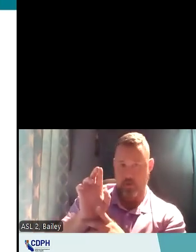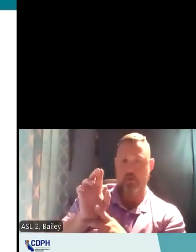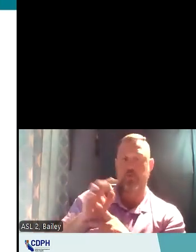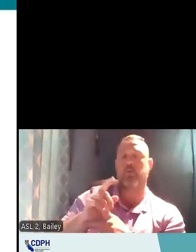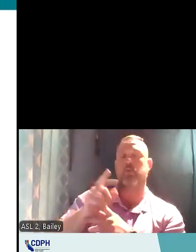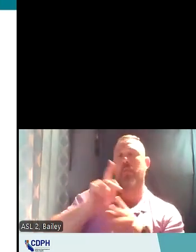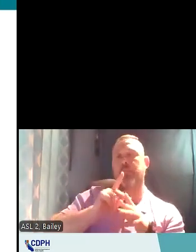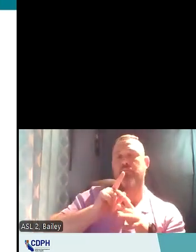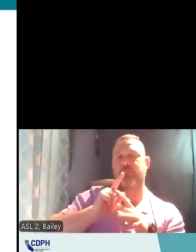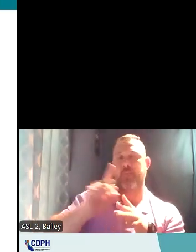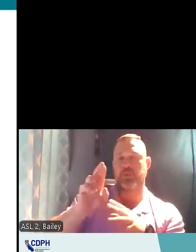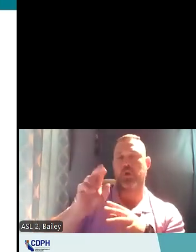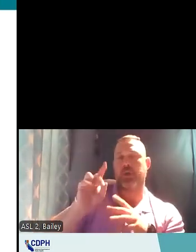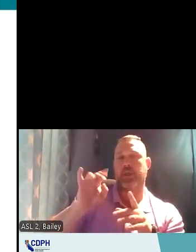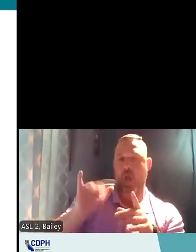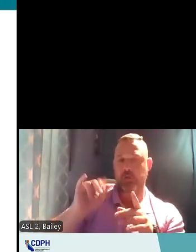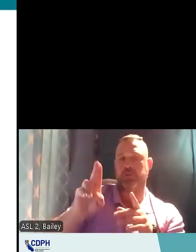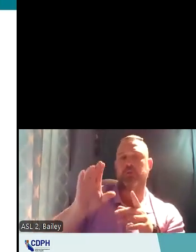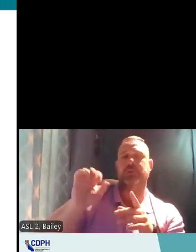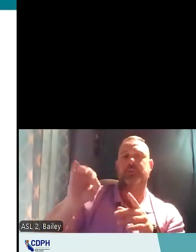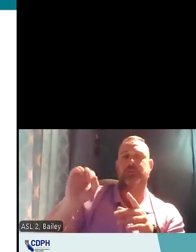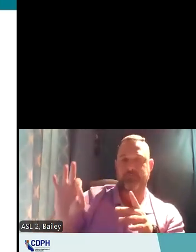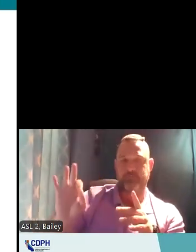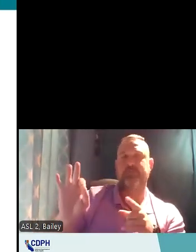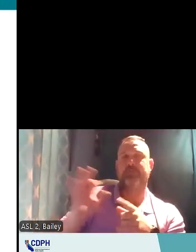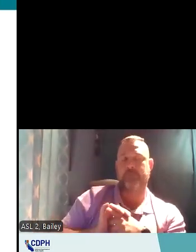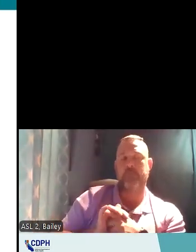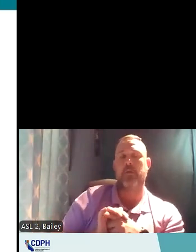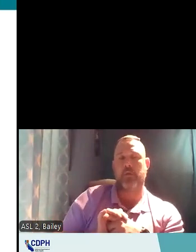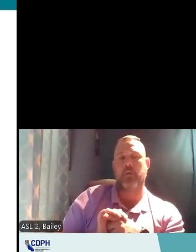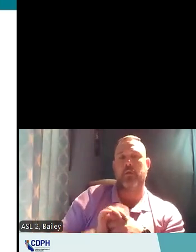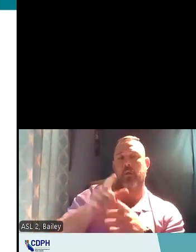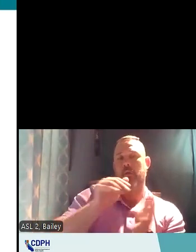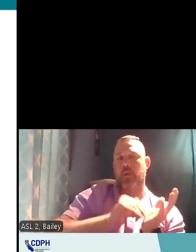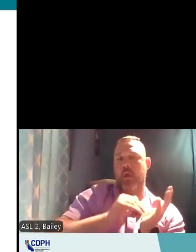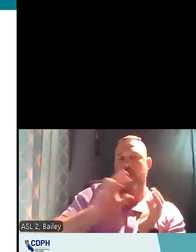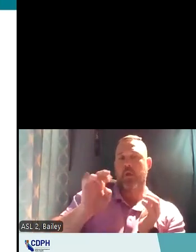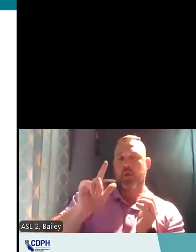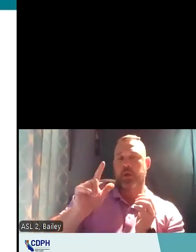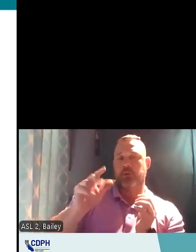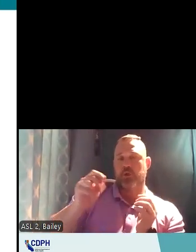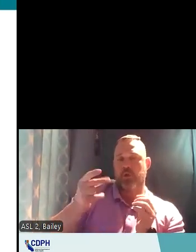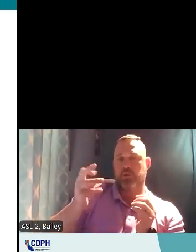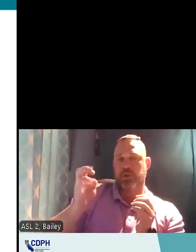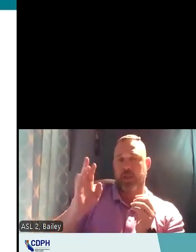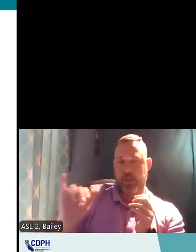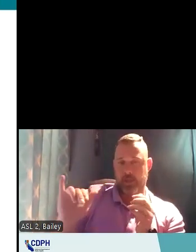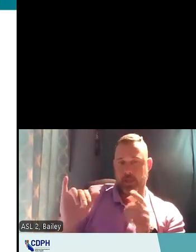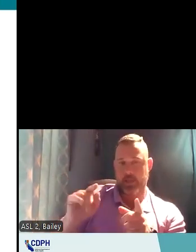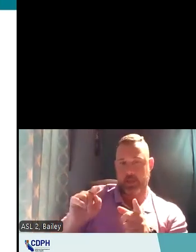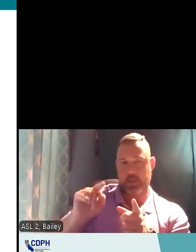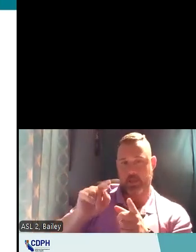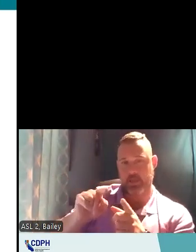a professor of radiology at UCSF, and Dr. Rachel Noshaney, associate professor